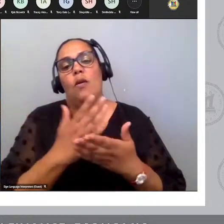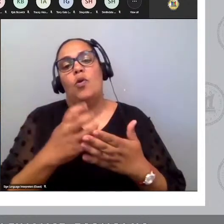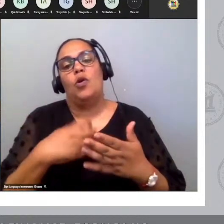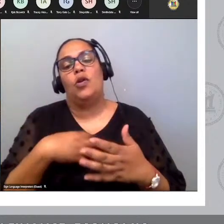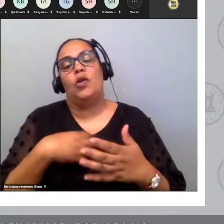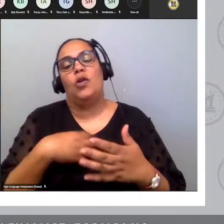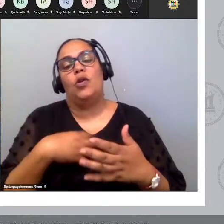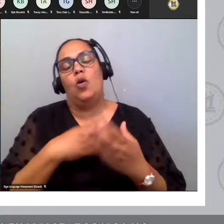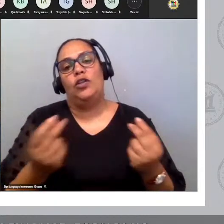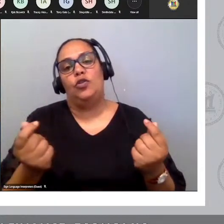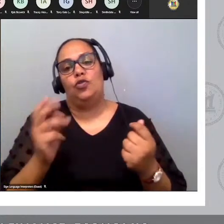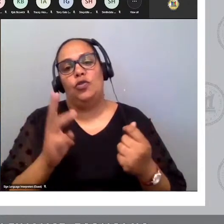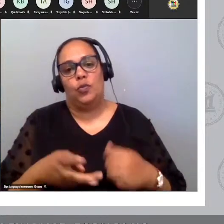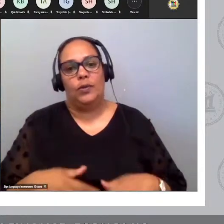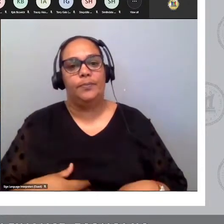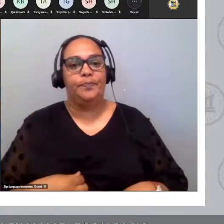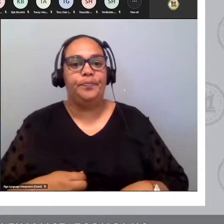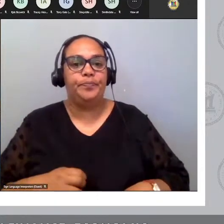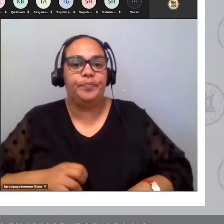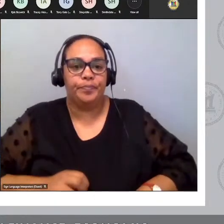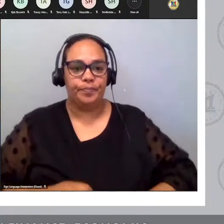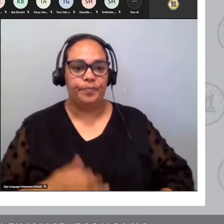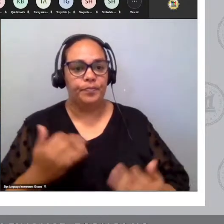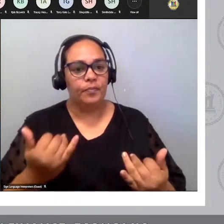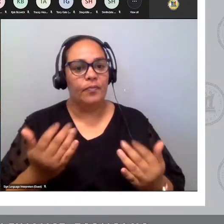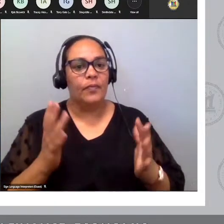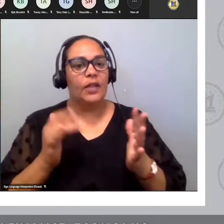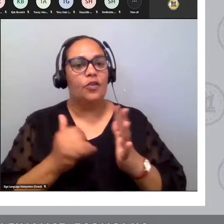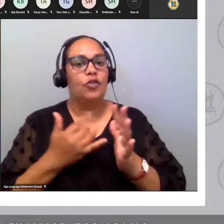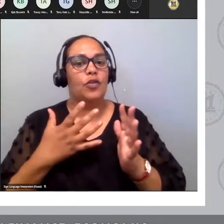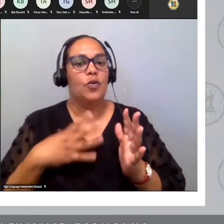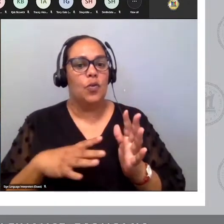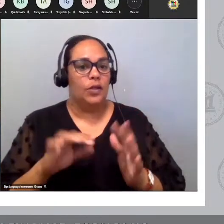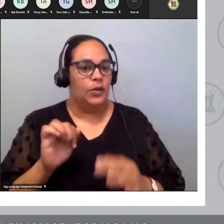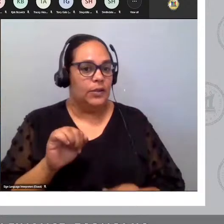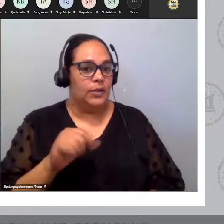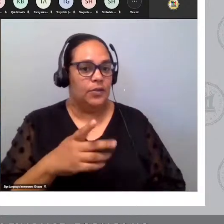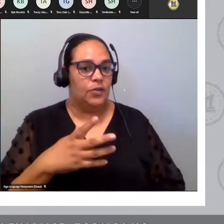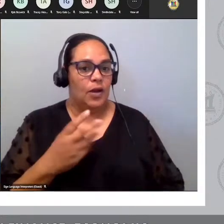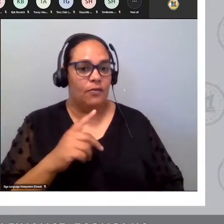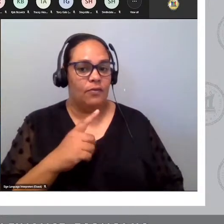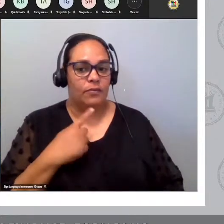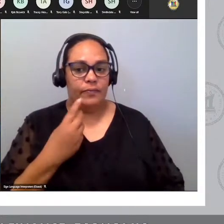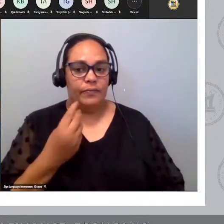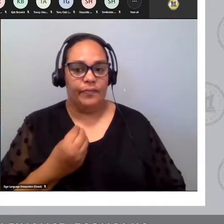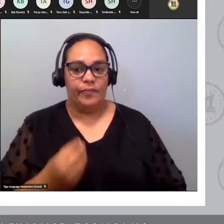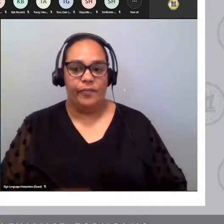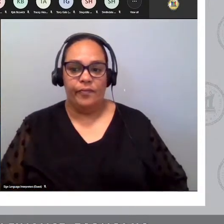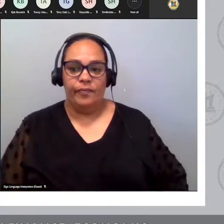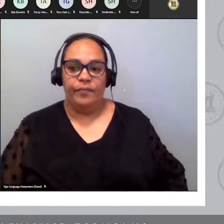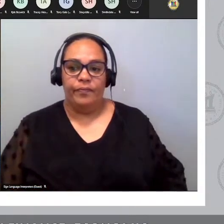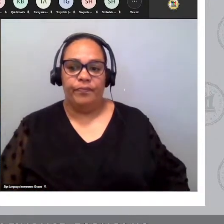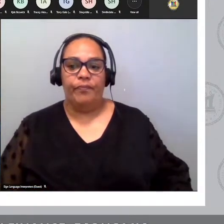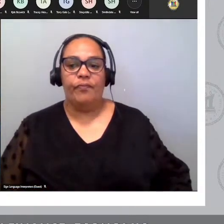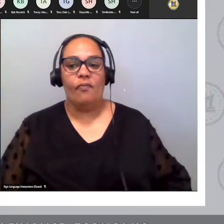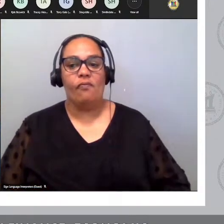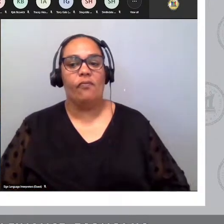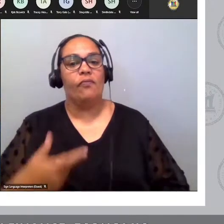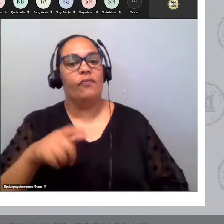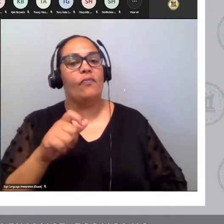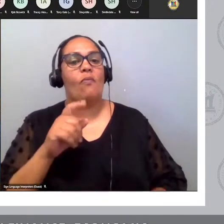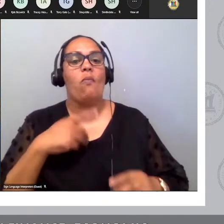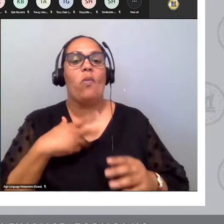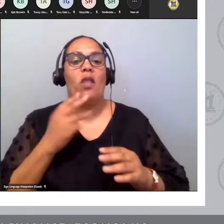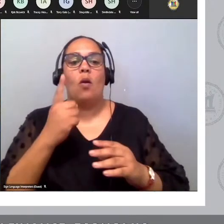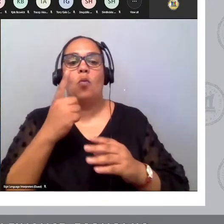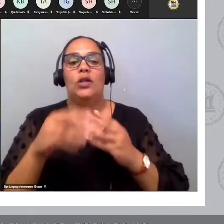own resolutions um so with that I just want to uh yes respon go quick thank you CH if you don't mind we've just got one